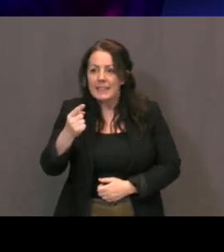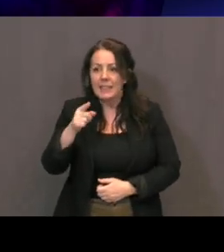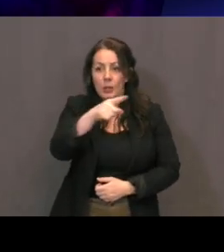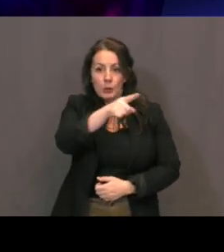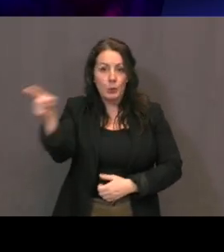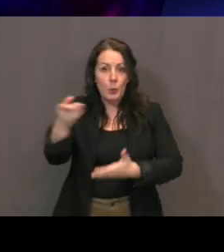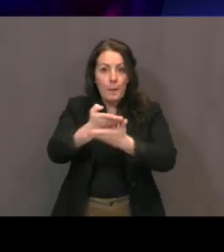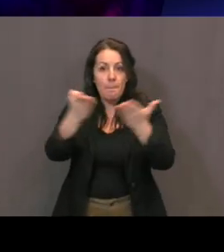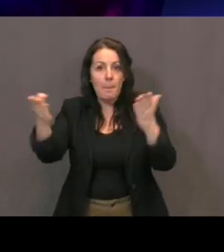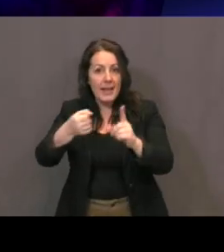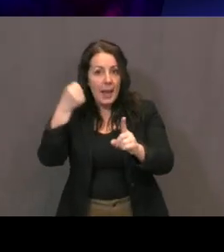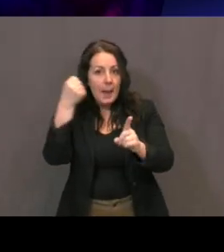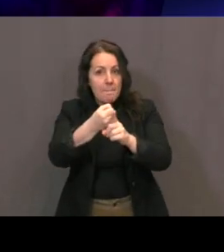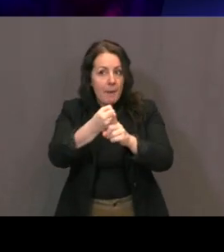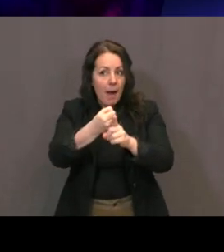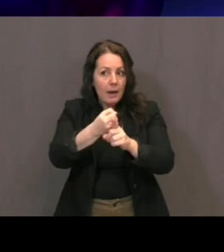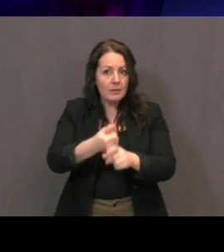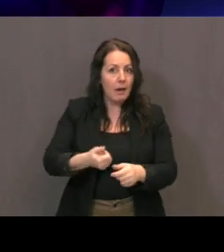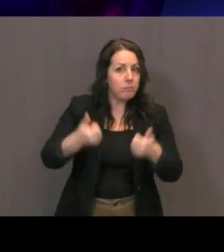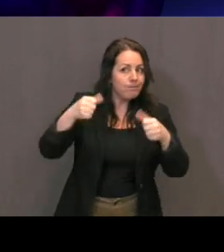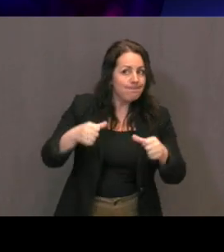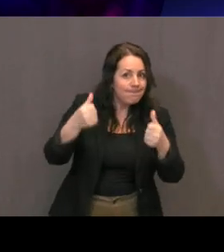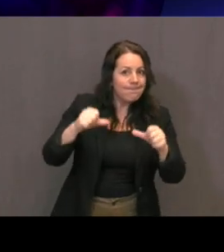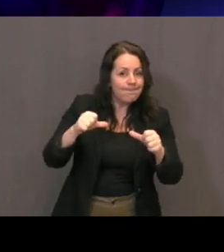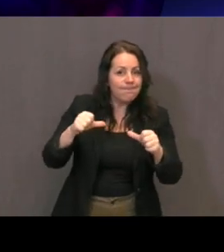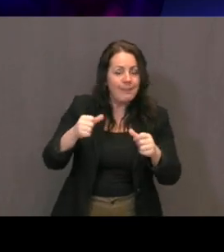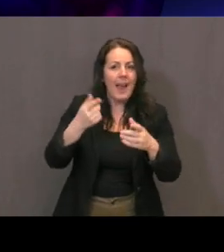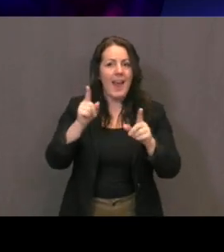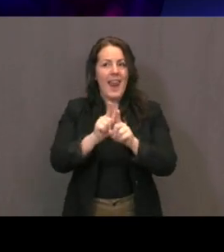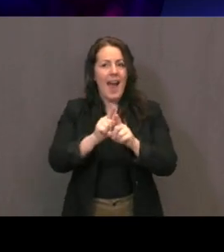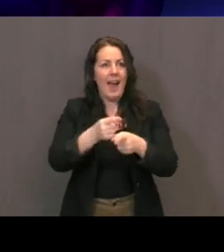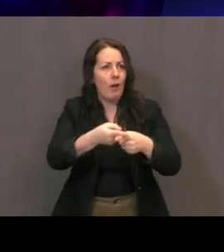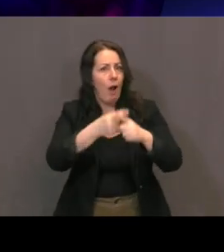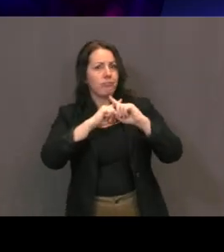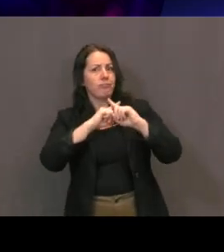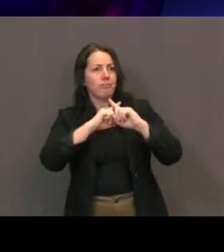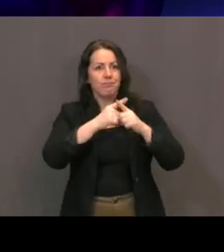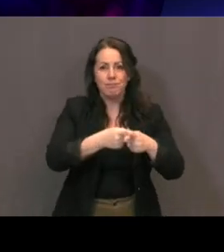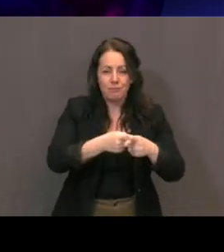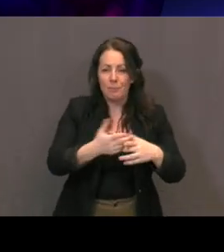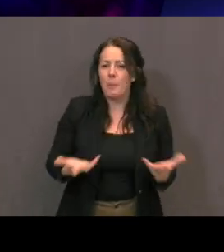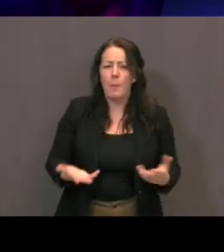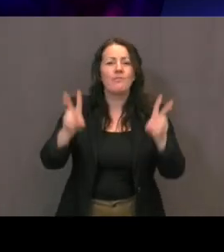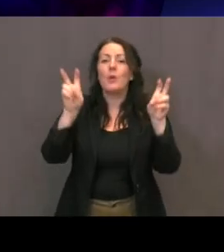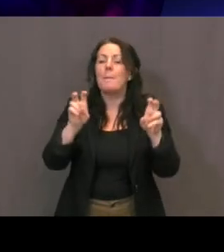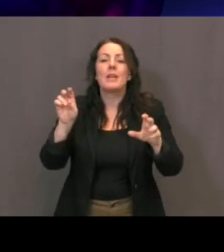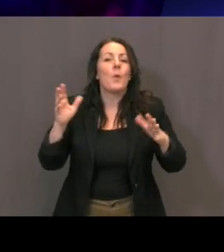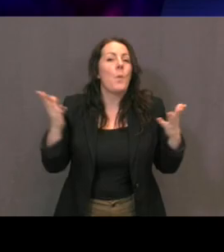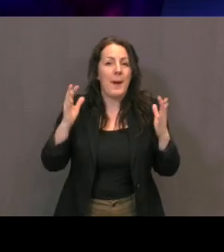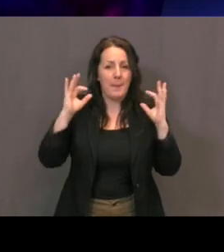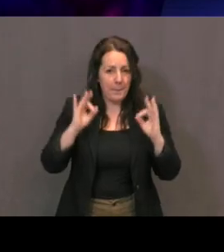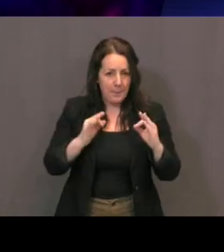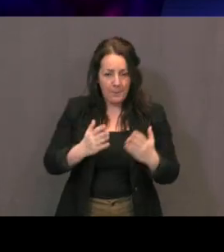on the screen. It is as follows. This House believes that AI-powered interpretation will never replace